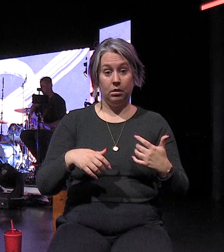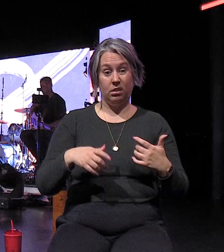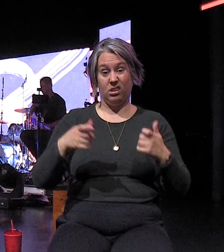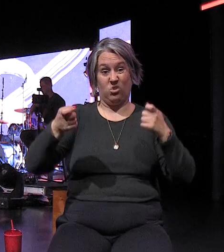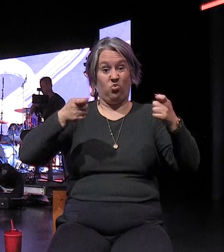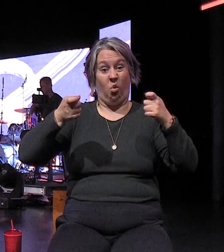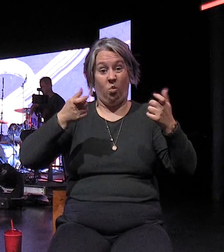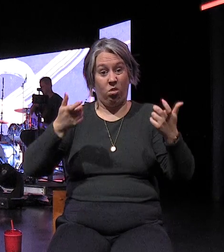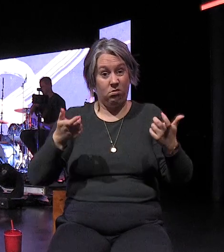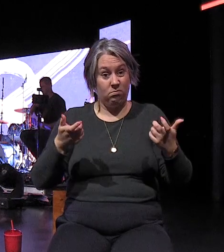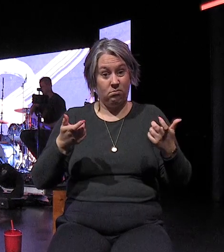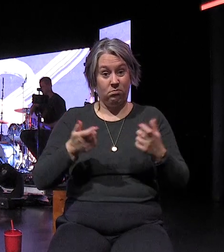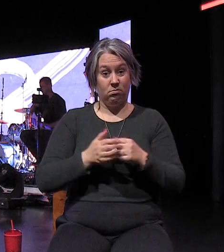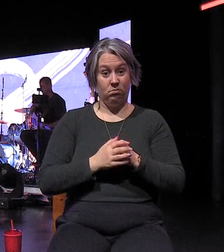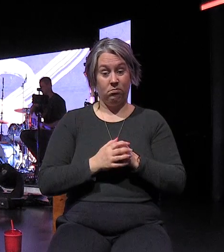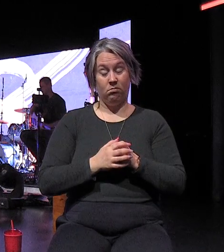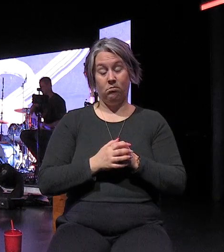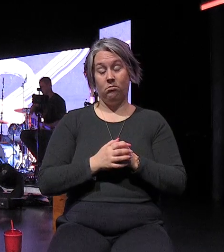control.